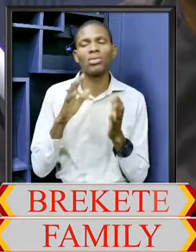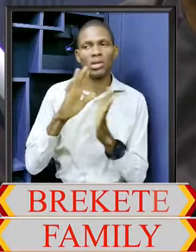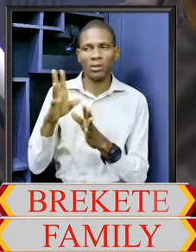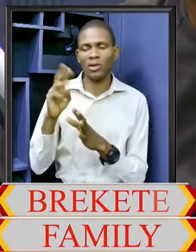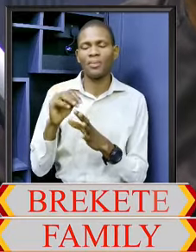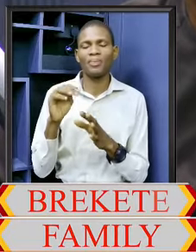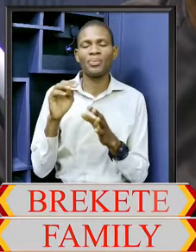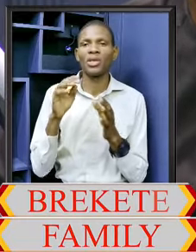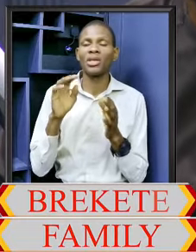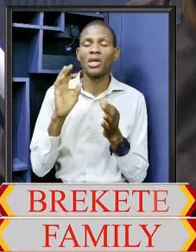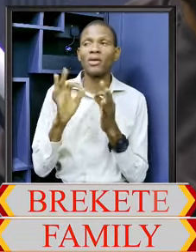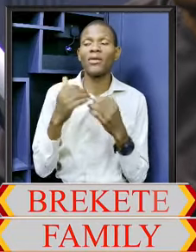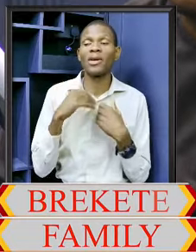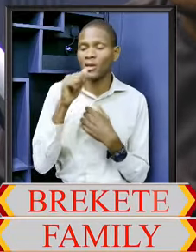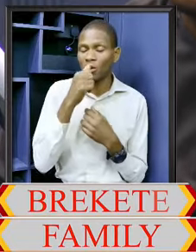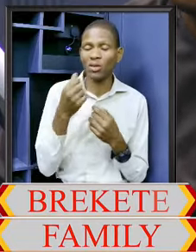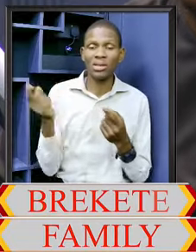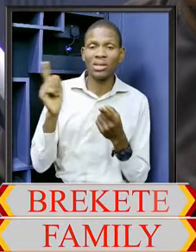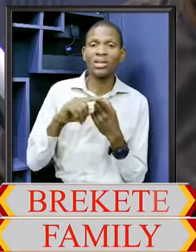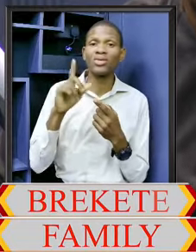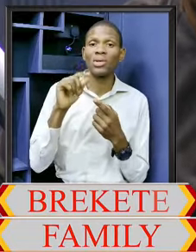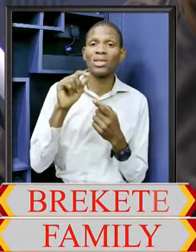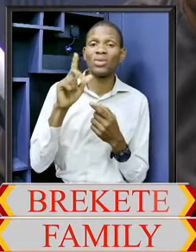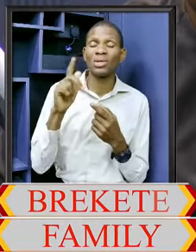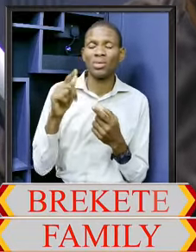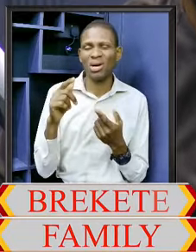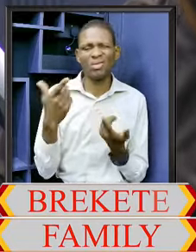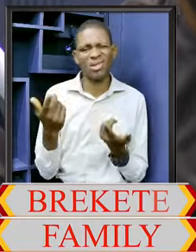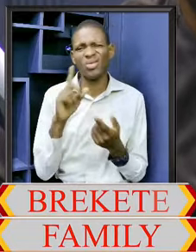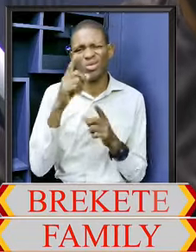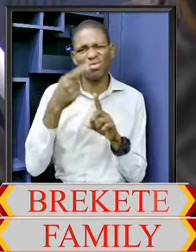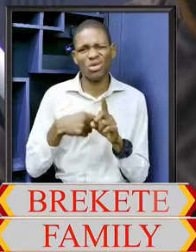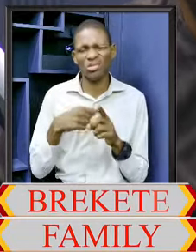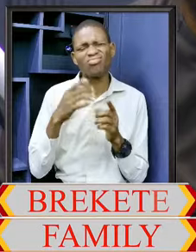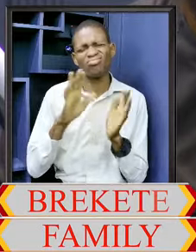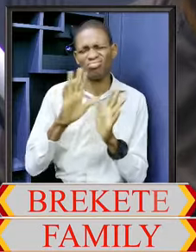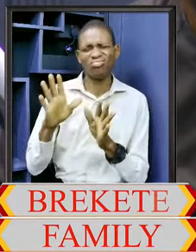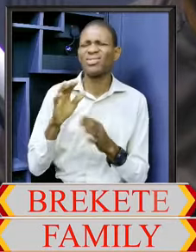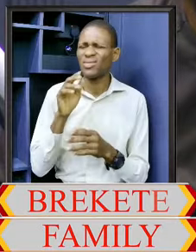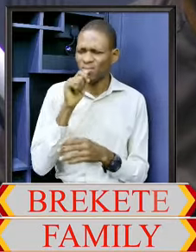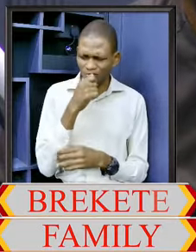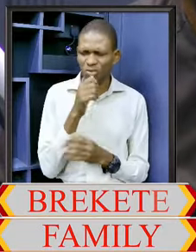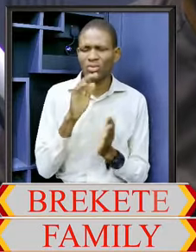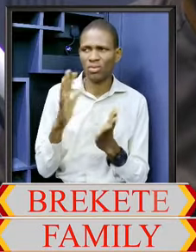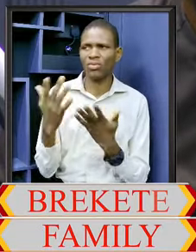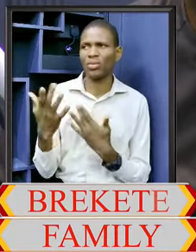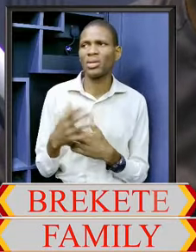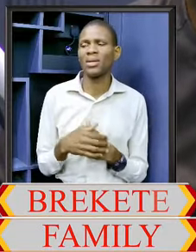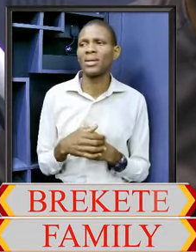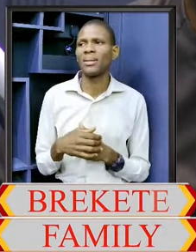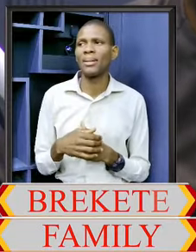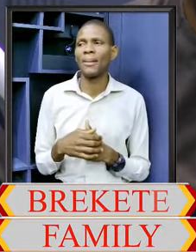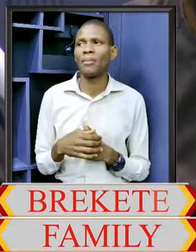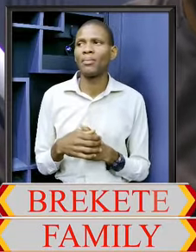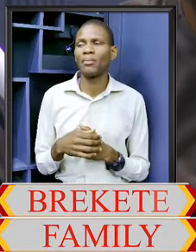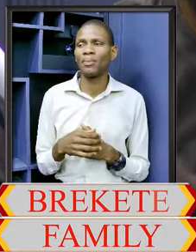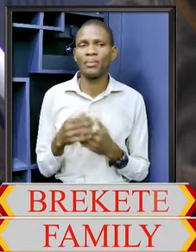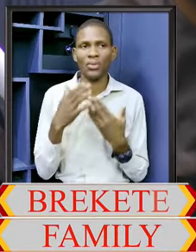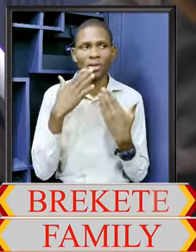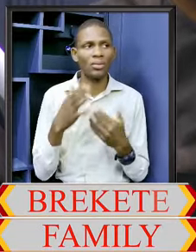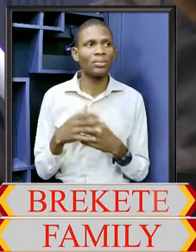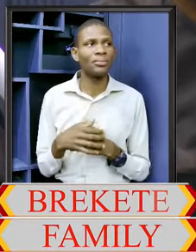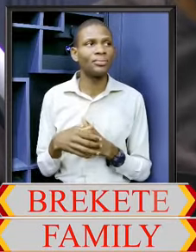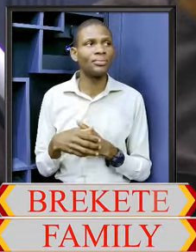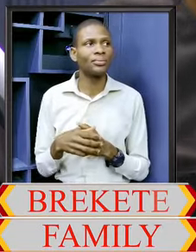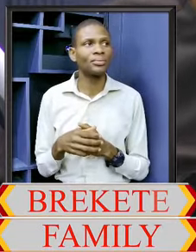you have endured from 2021 till now, 1 month, no be waiting, you no go fit endure. Very, very. Thank After you, all, sir. If